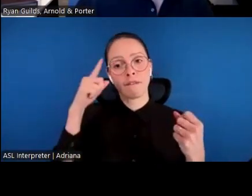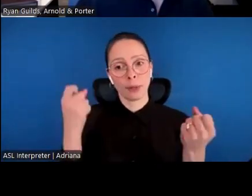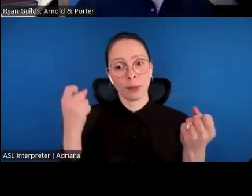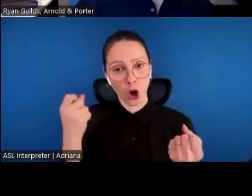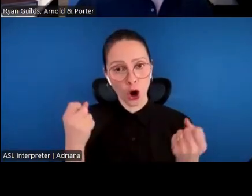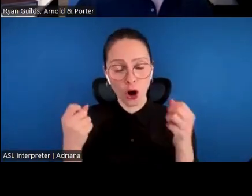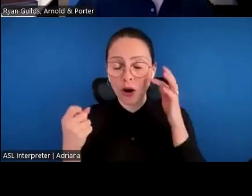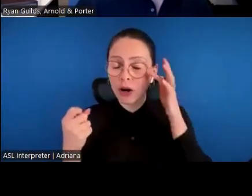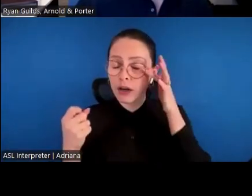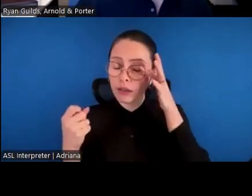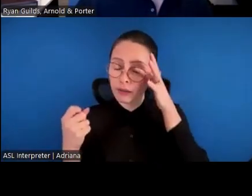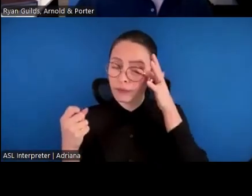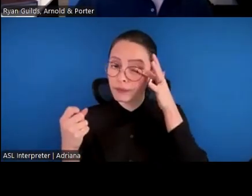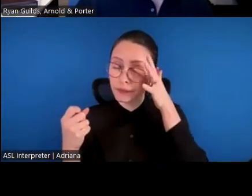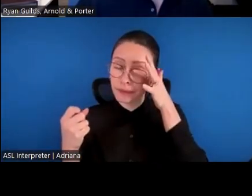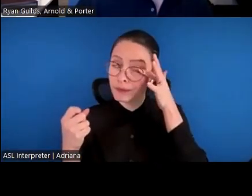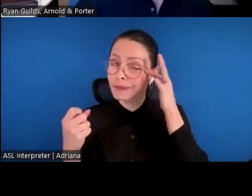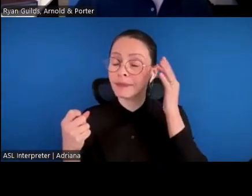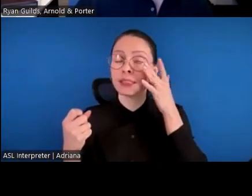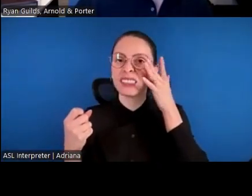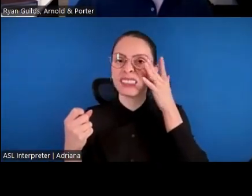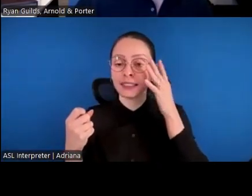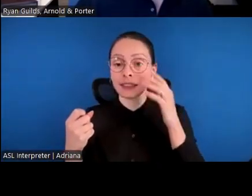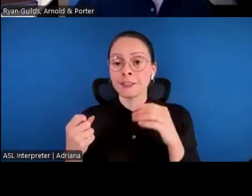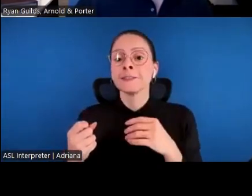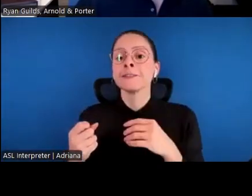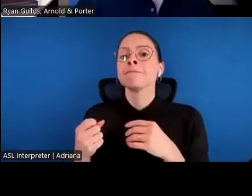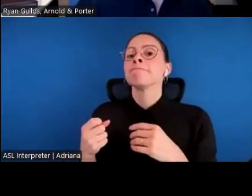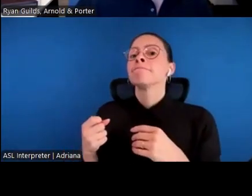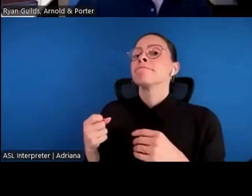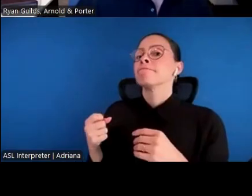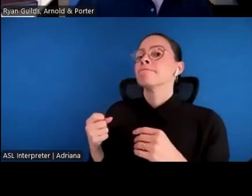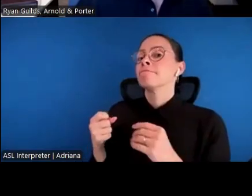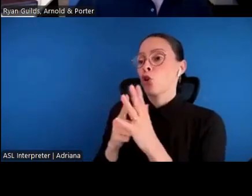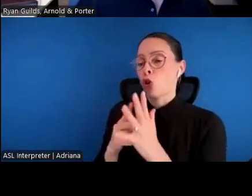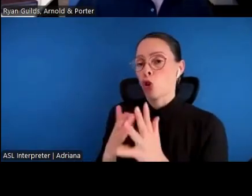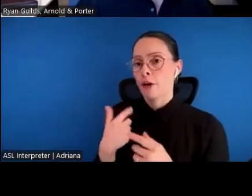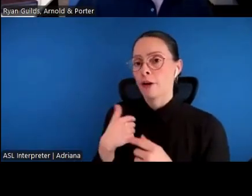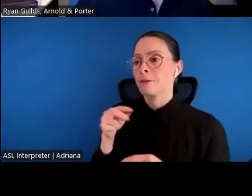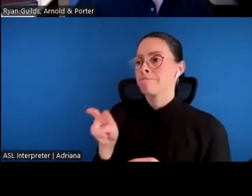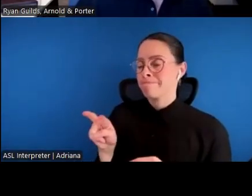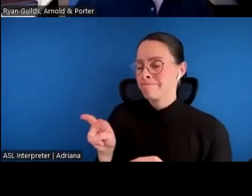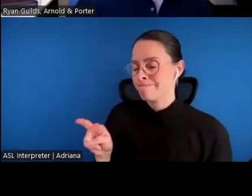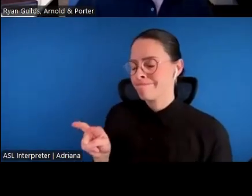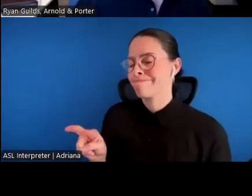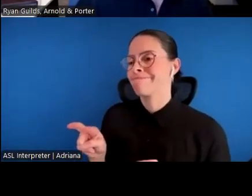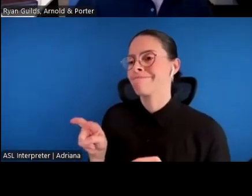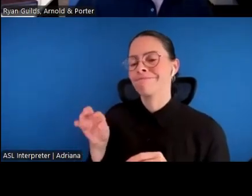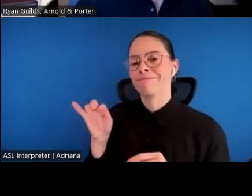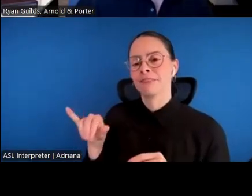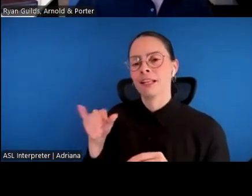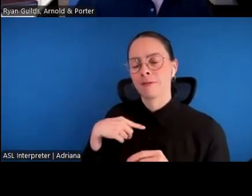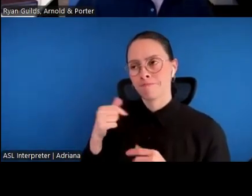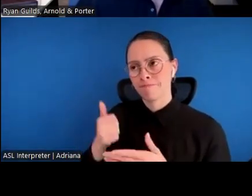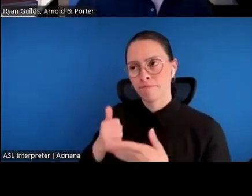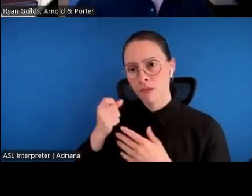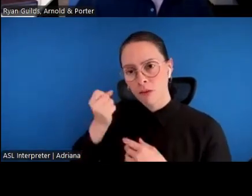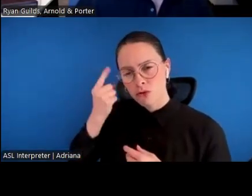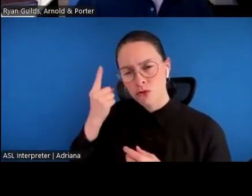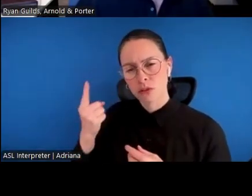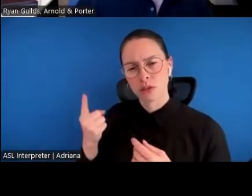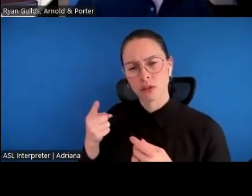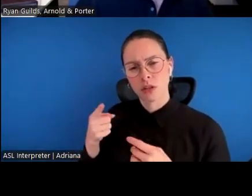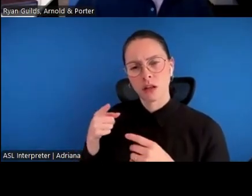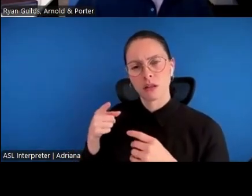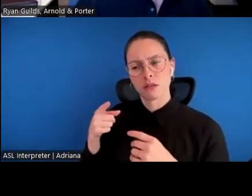that's when understanding the importance of the uniform. That in that particular